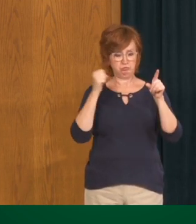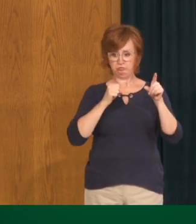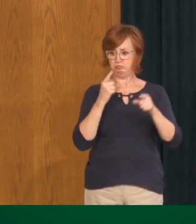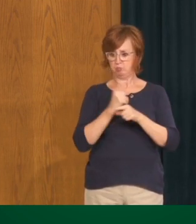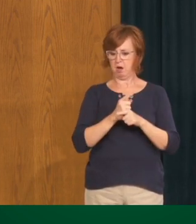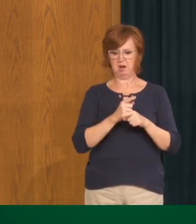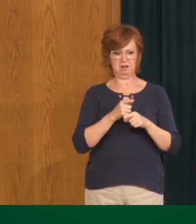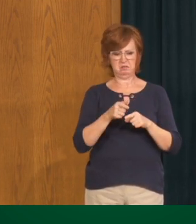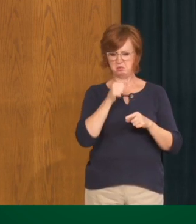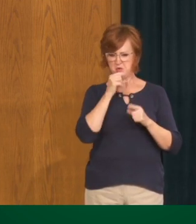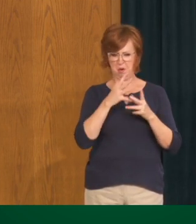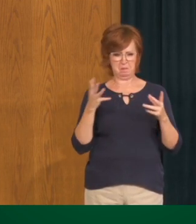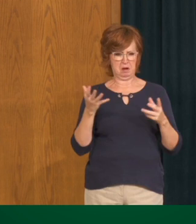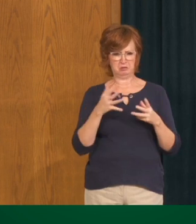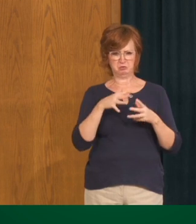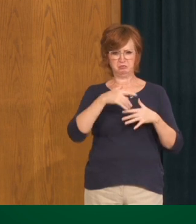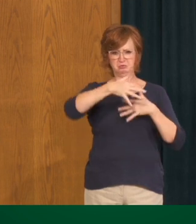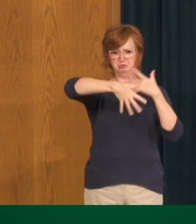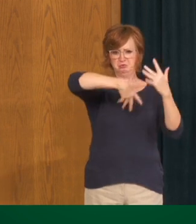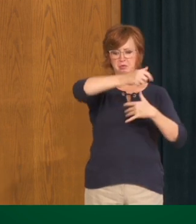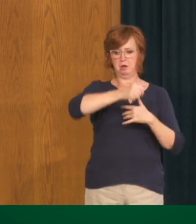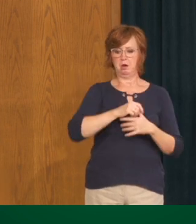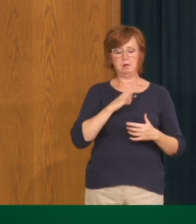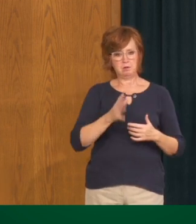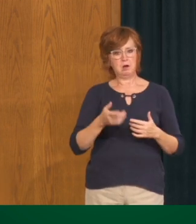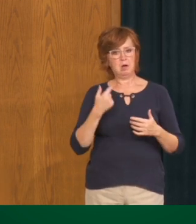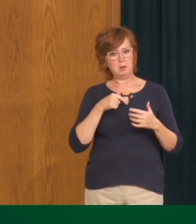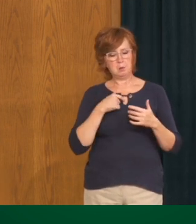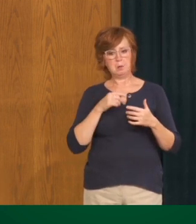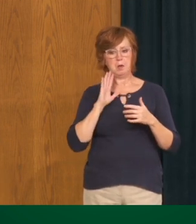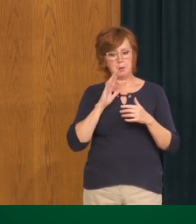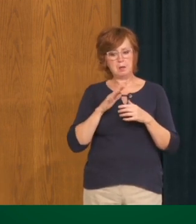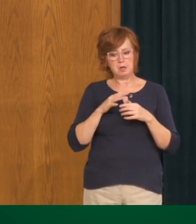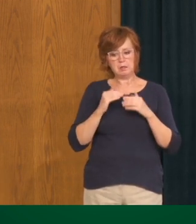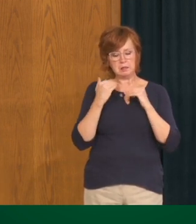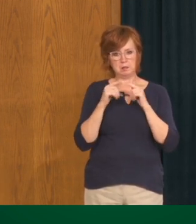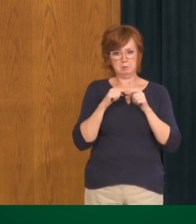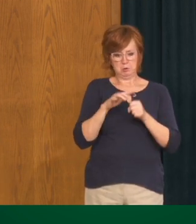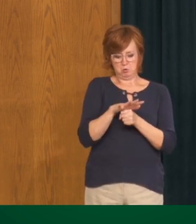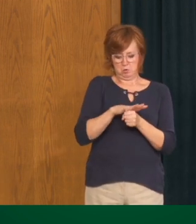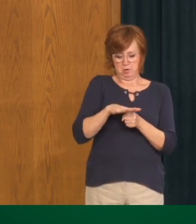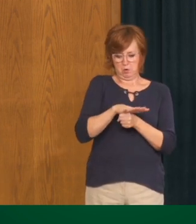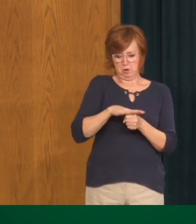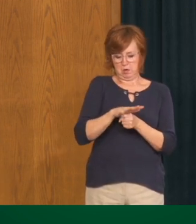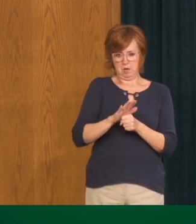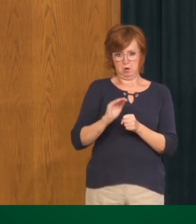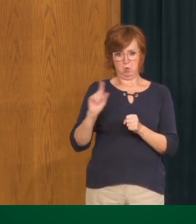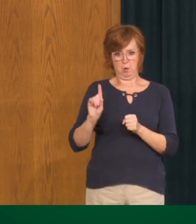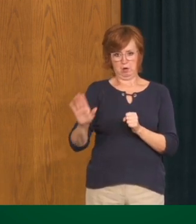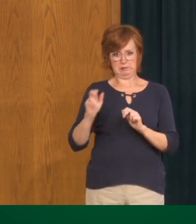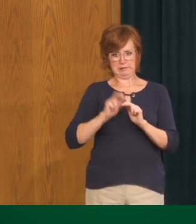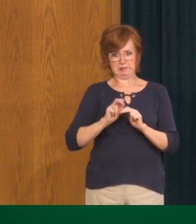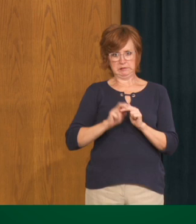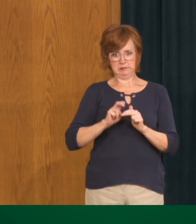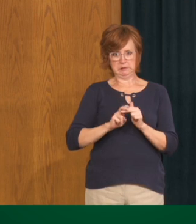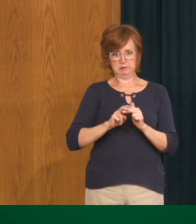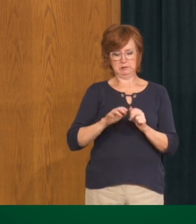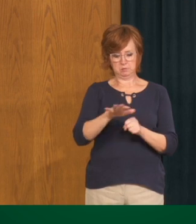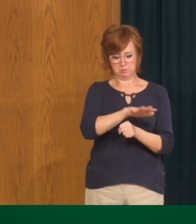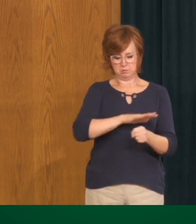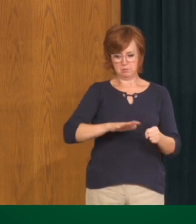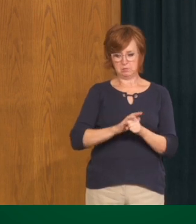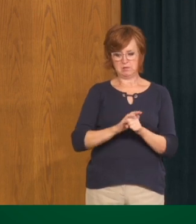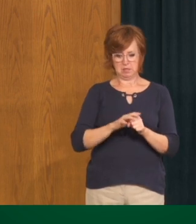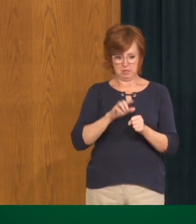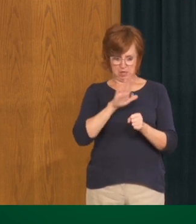colleagues in the school system. It may just mean that the child and 4 or 5 close contacts would be asked to self-isolate at home